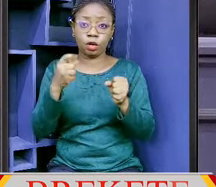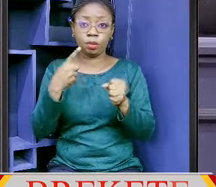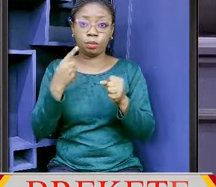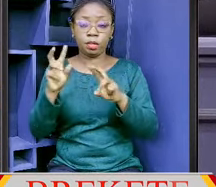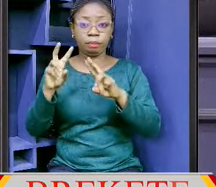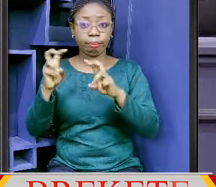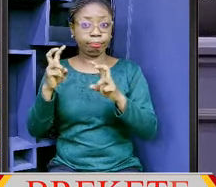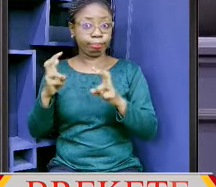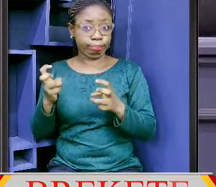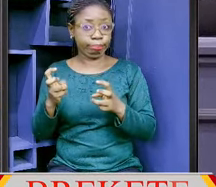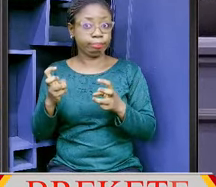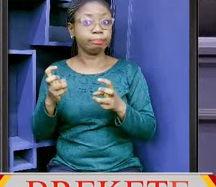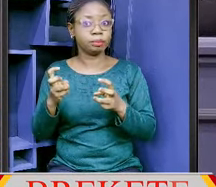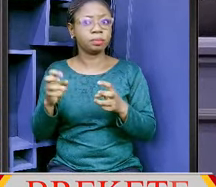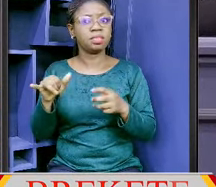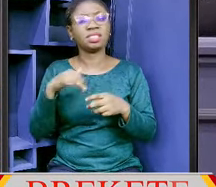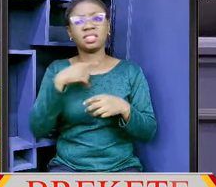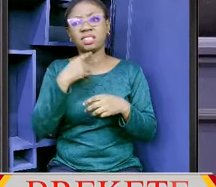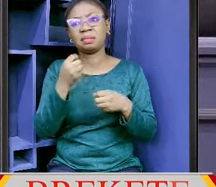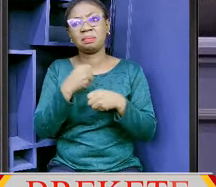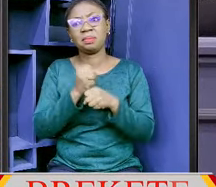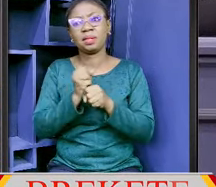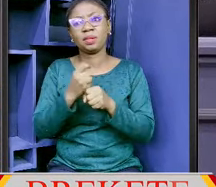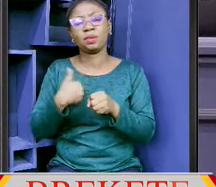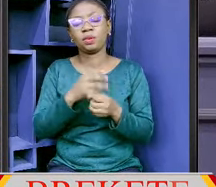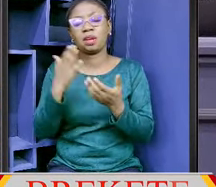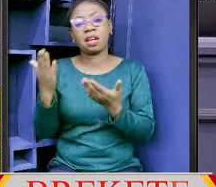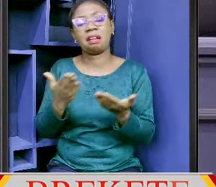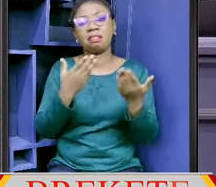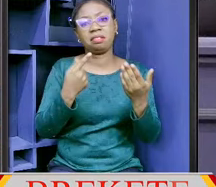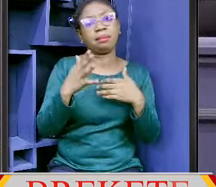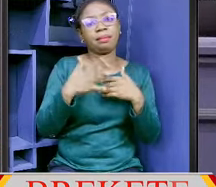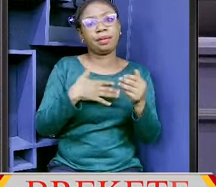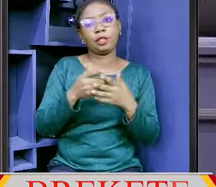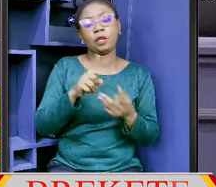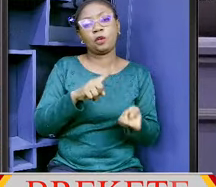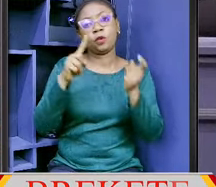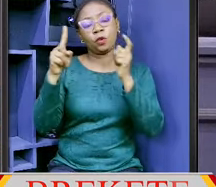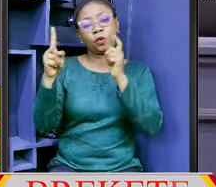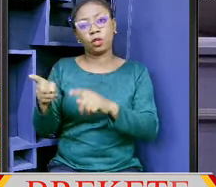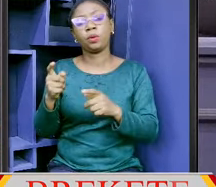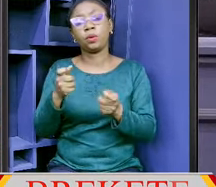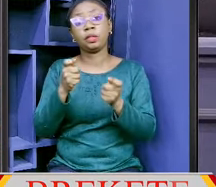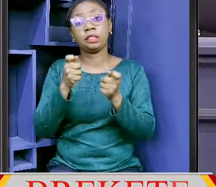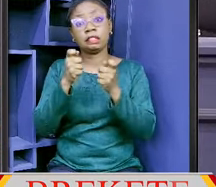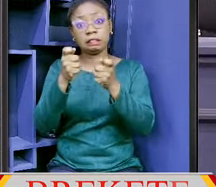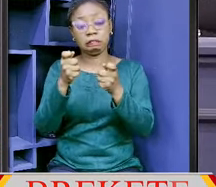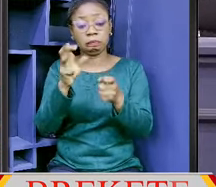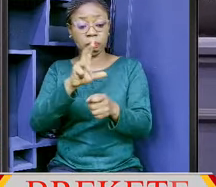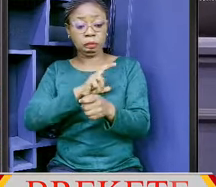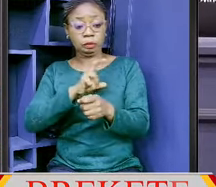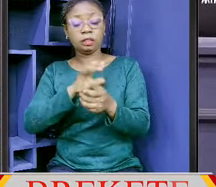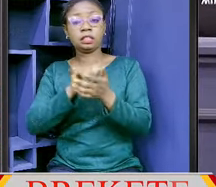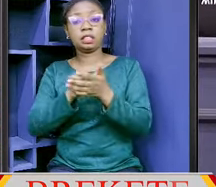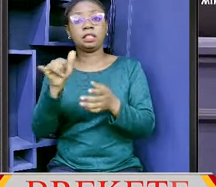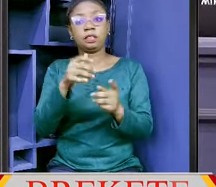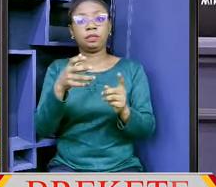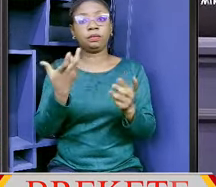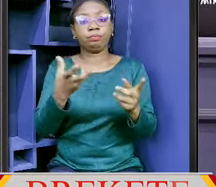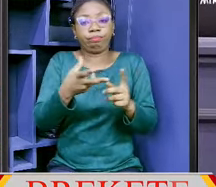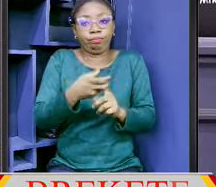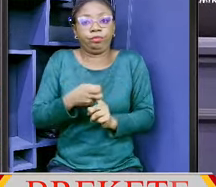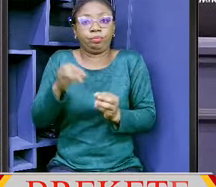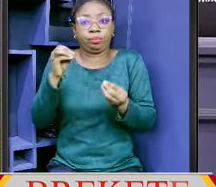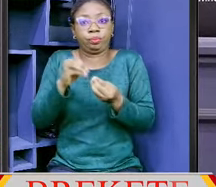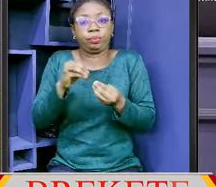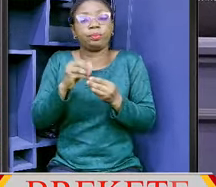maybe you know, carry the matter, go give police, say, then go handle them internally, then go even arrest more people join. Yes,